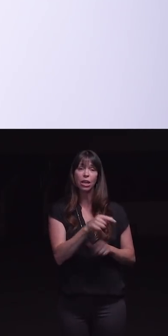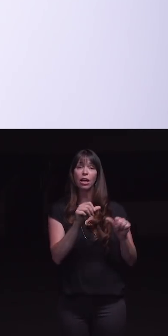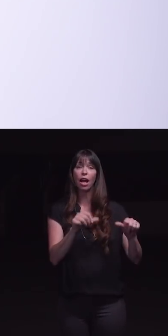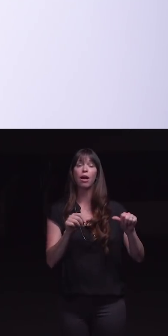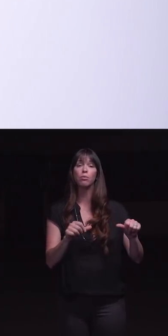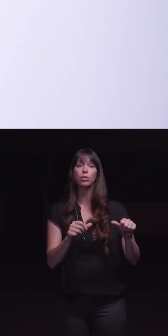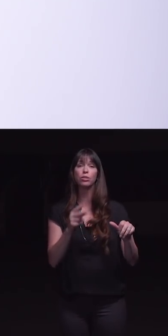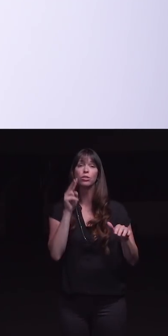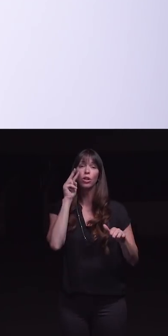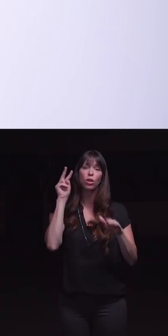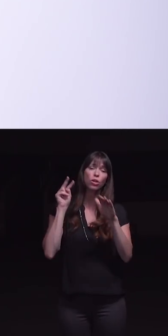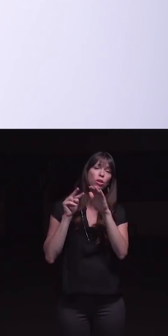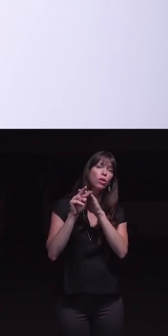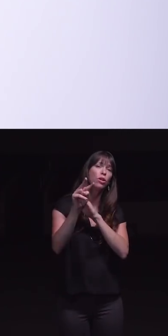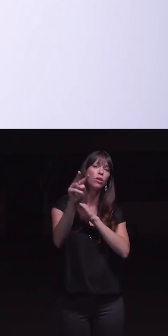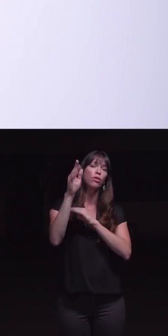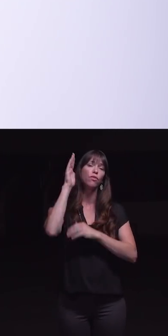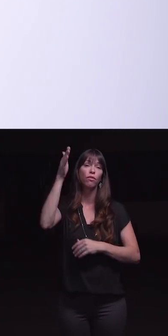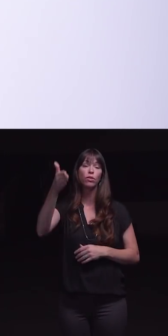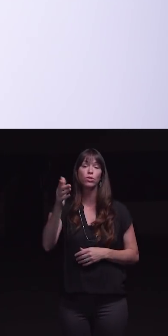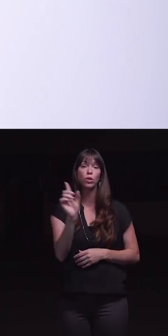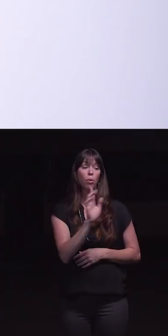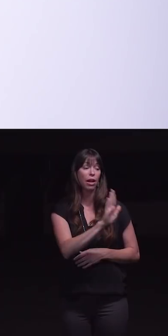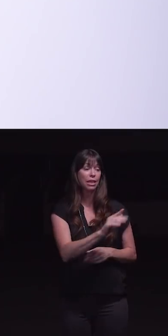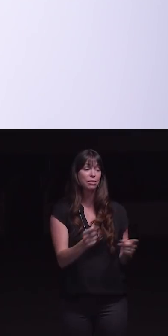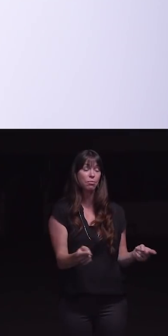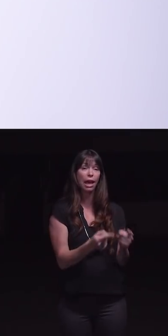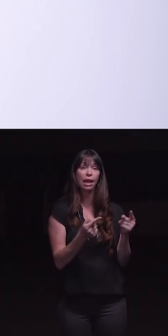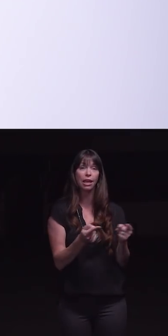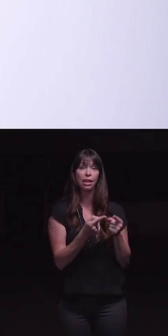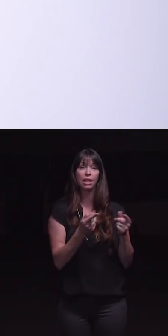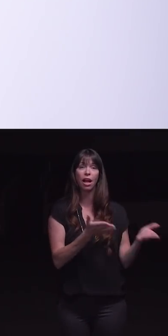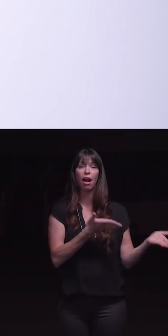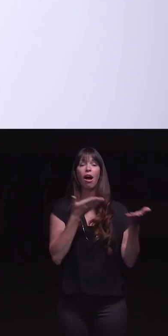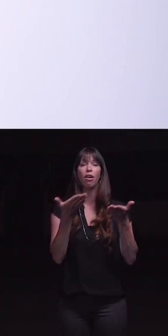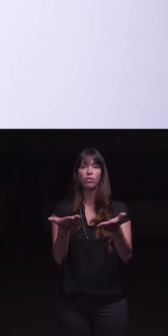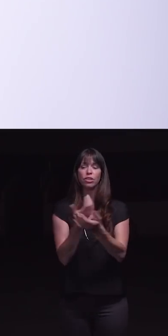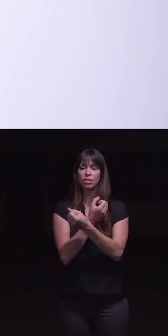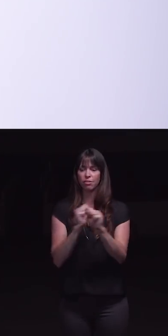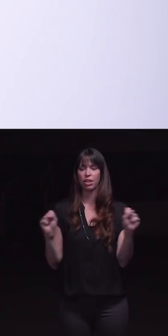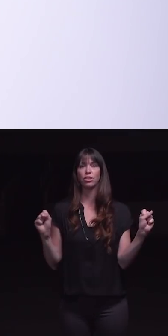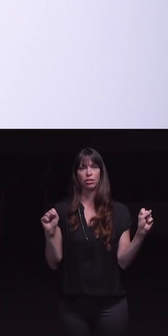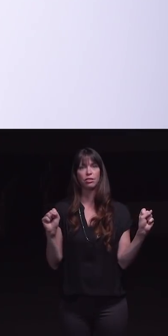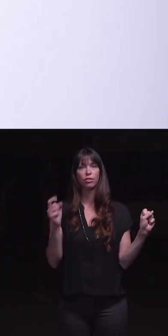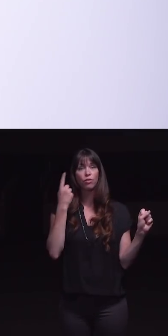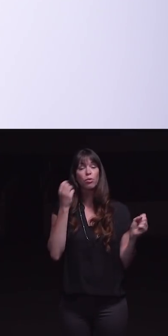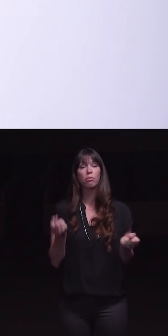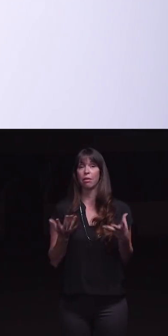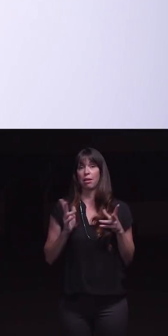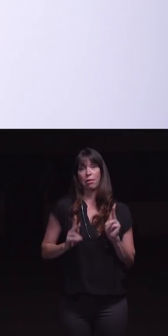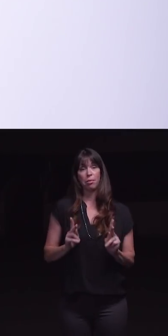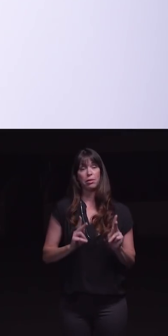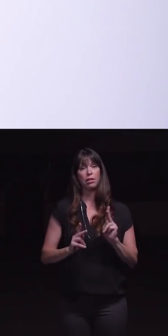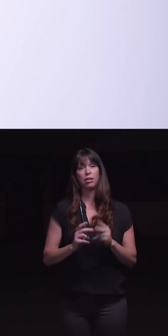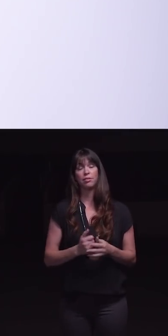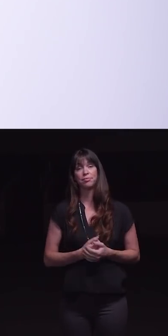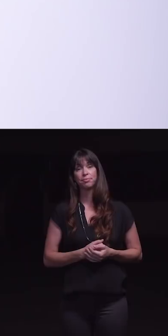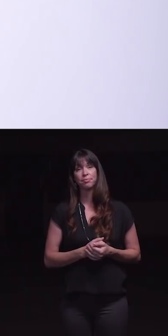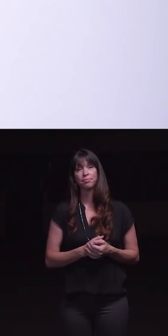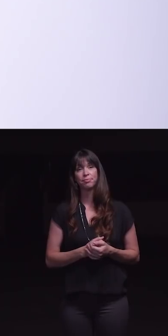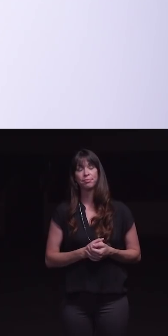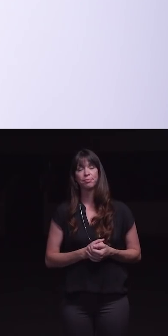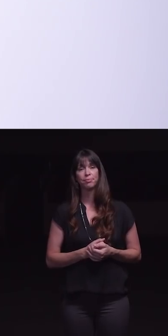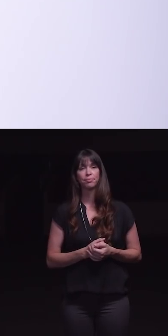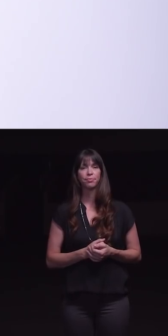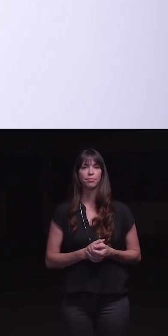somehow was able to look forward to a future where his pain could bring salvation to other people.